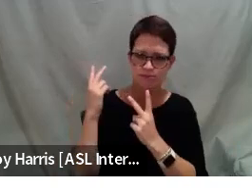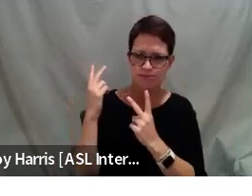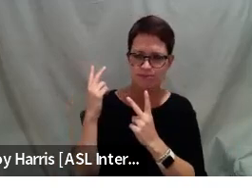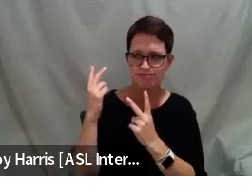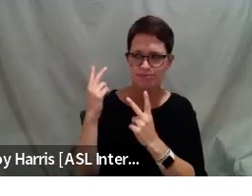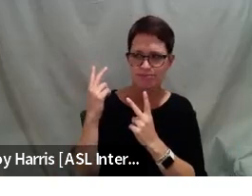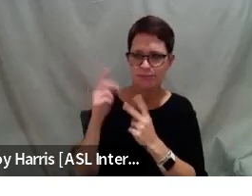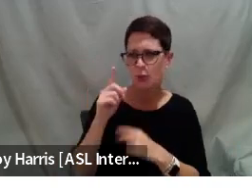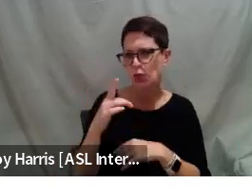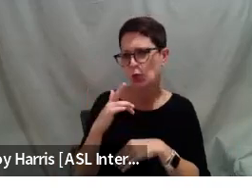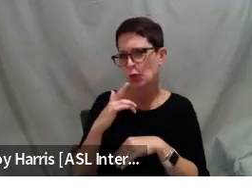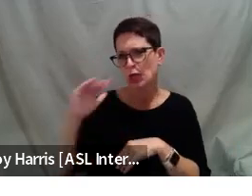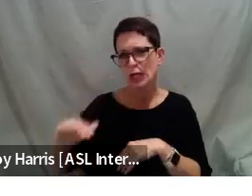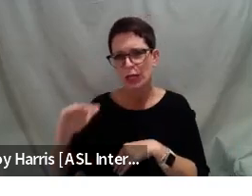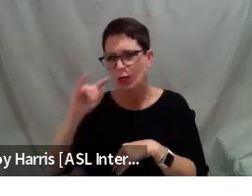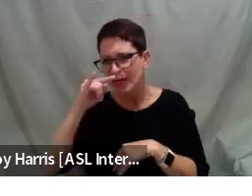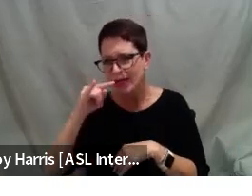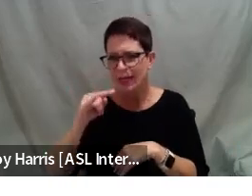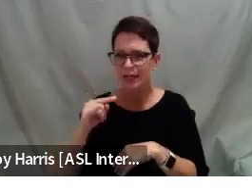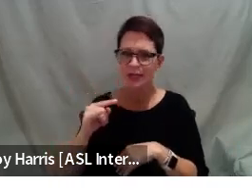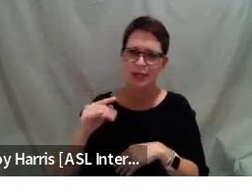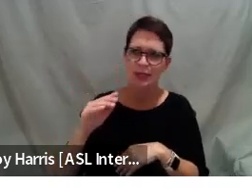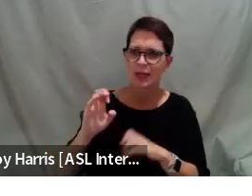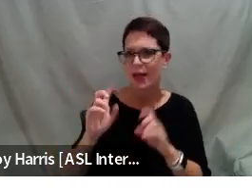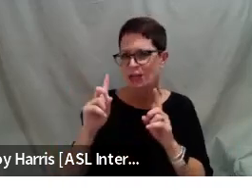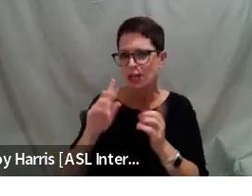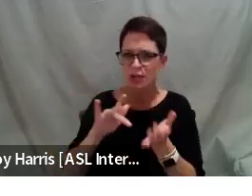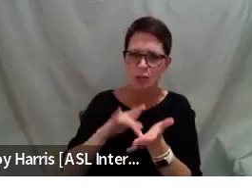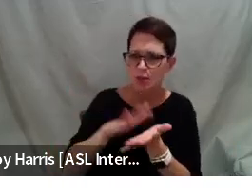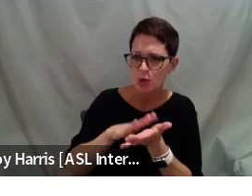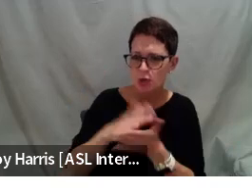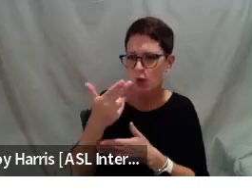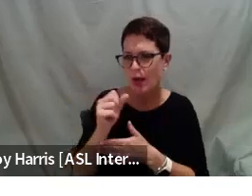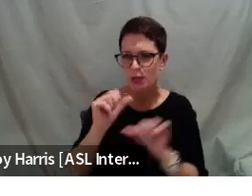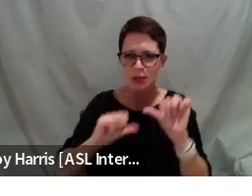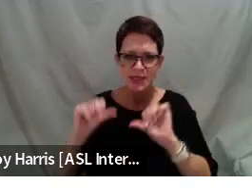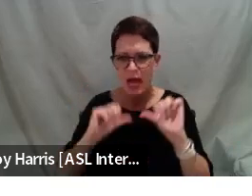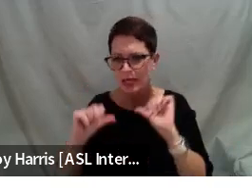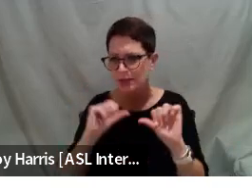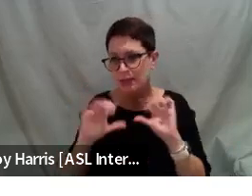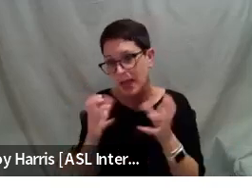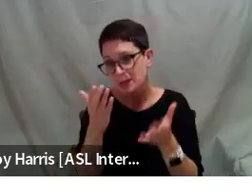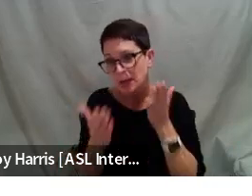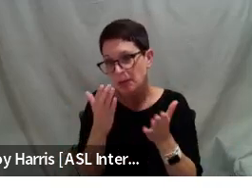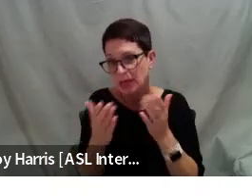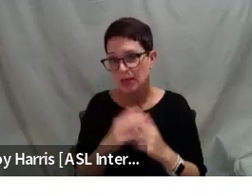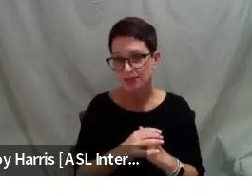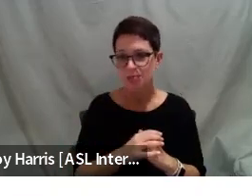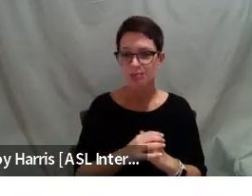your early childhood education, like middle school or high school science class.